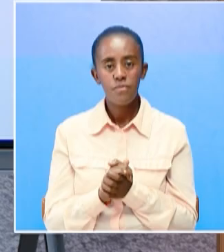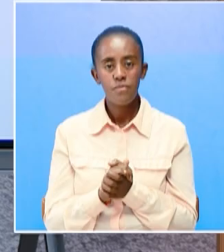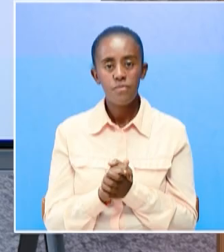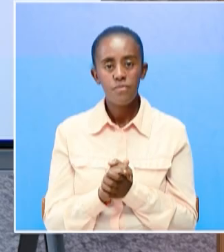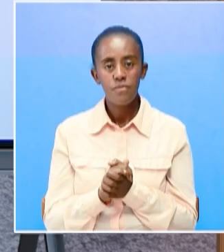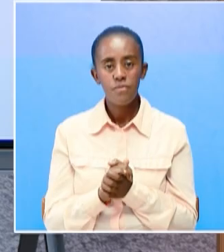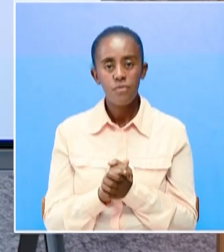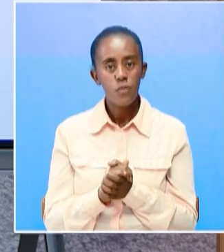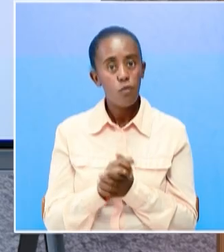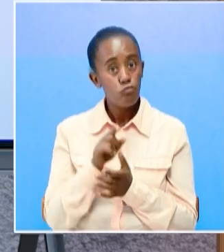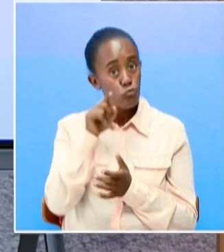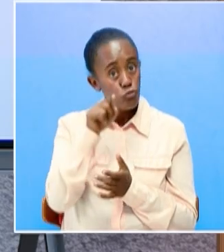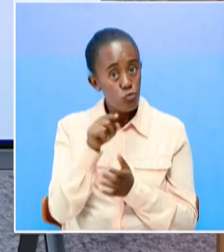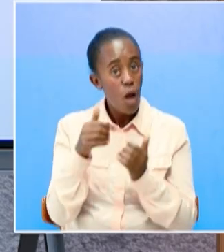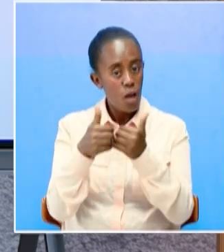You have to identify them,